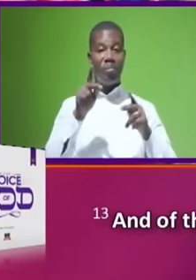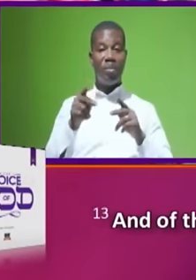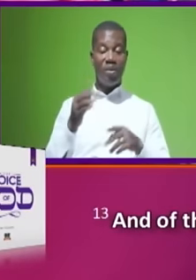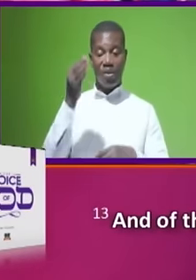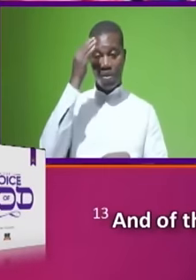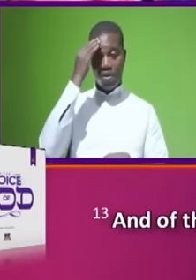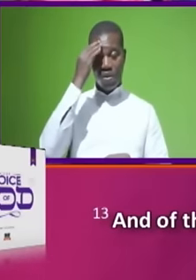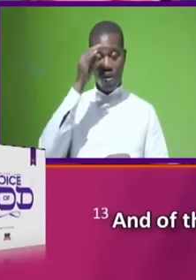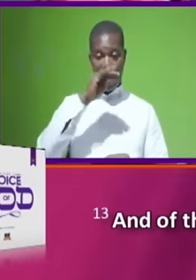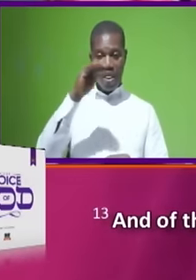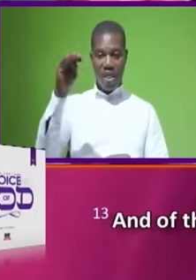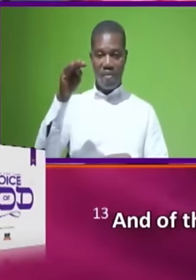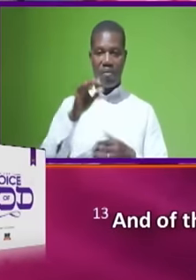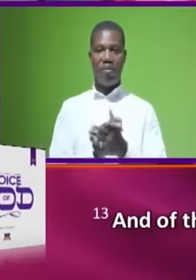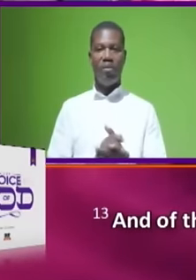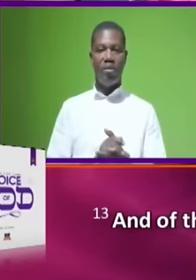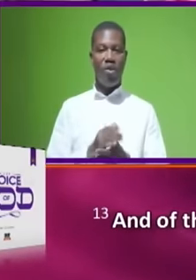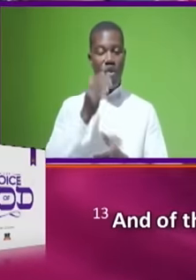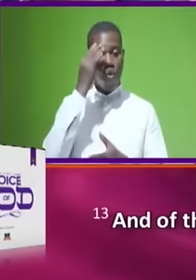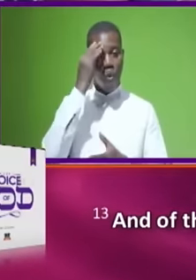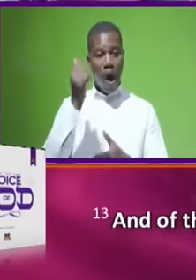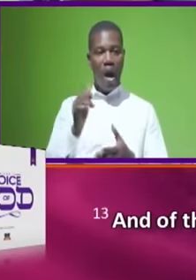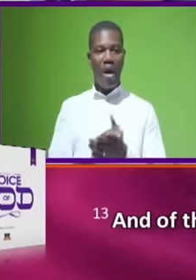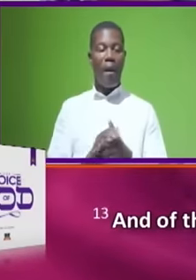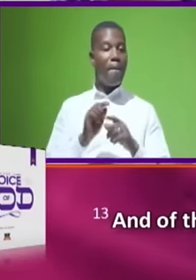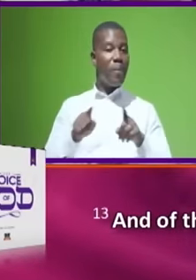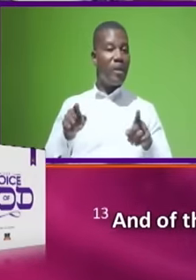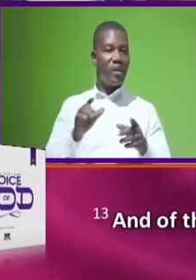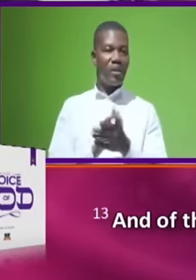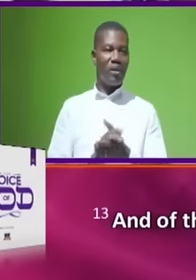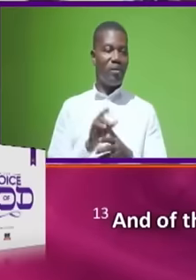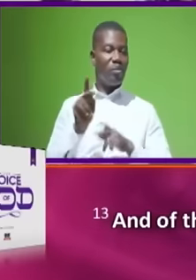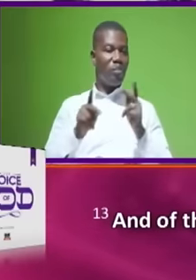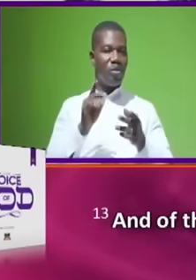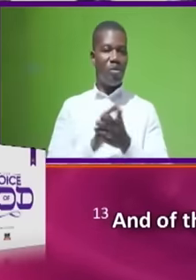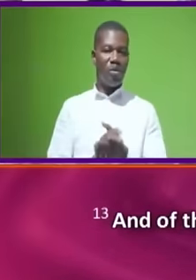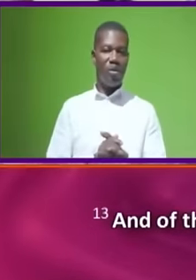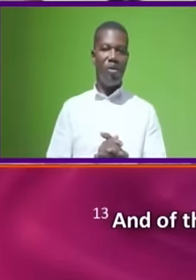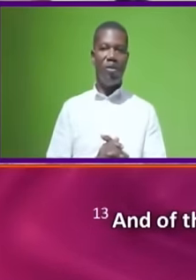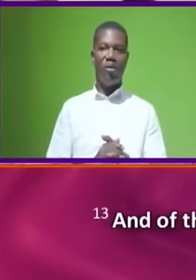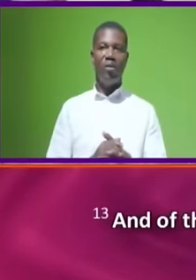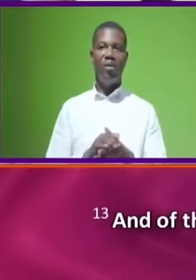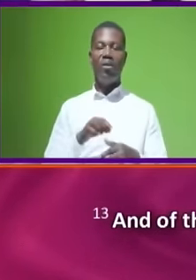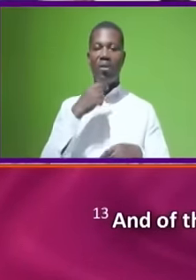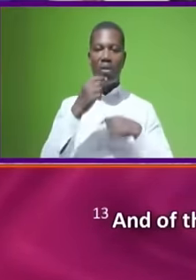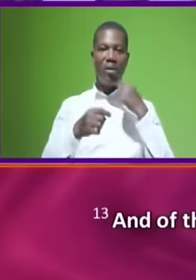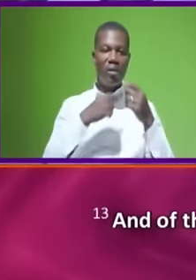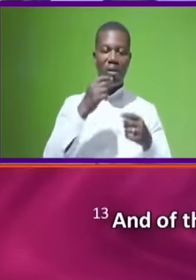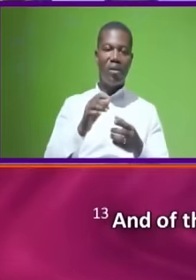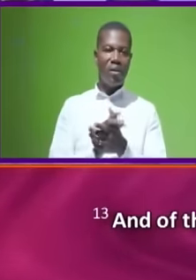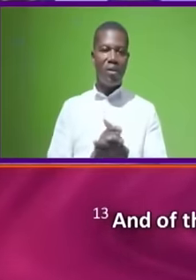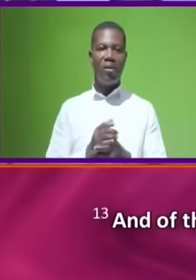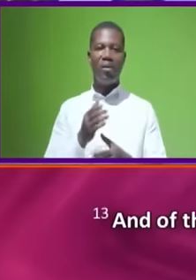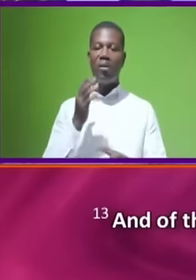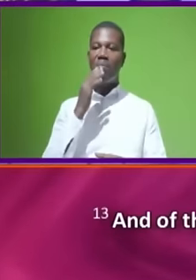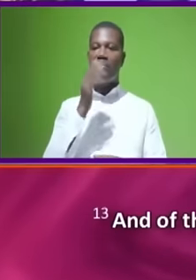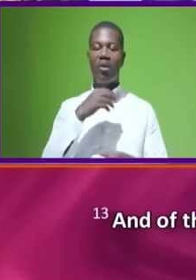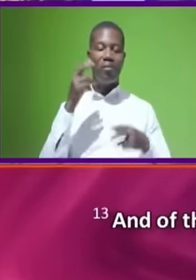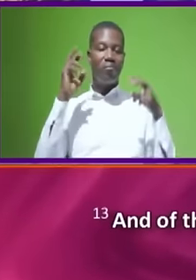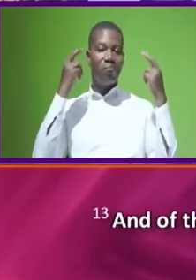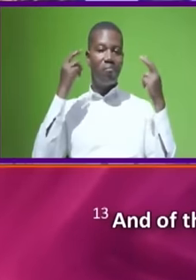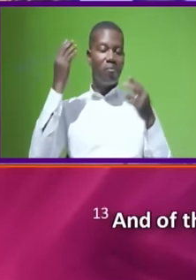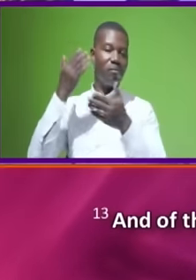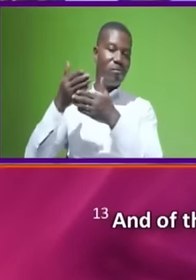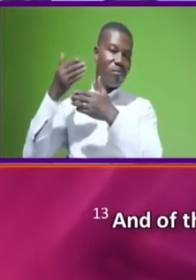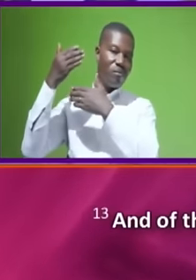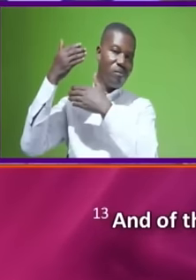magnified them. Dear, did not say, but the people magnified them. Maybe you can see who were children. So why the